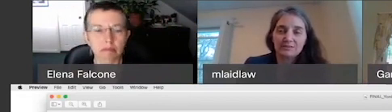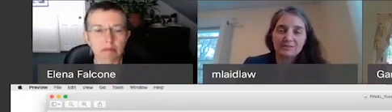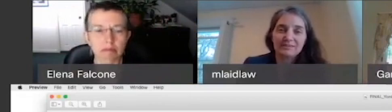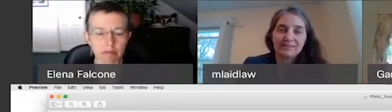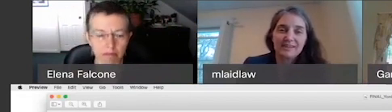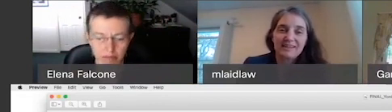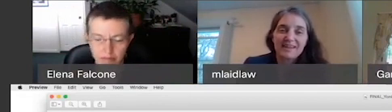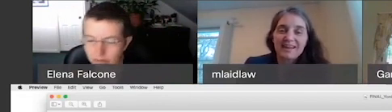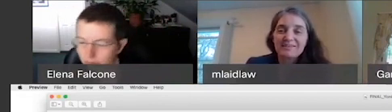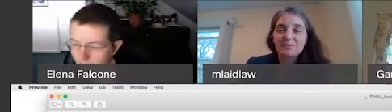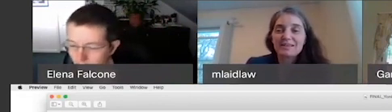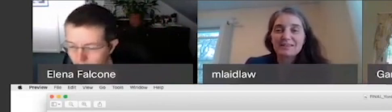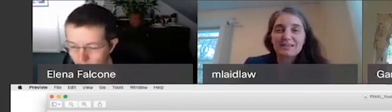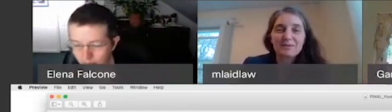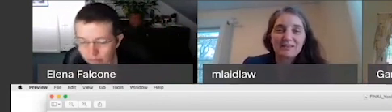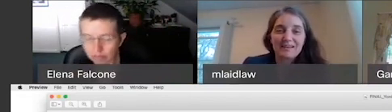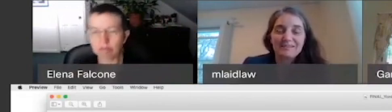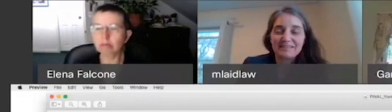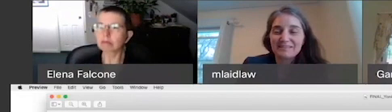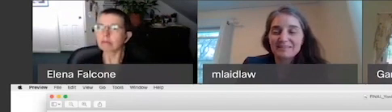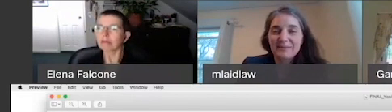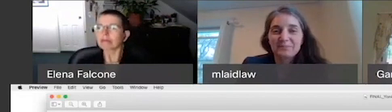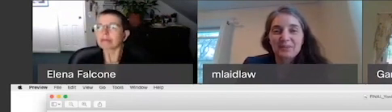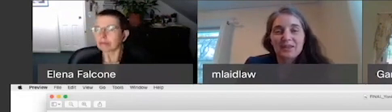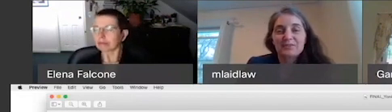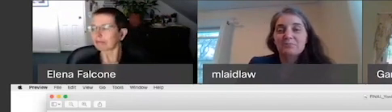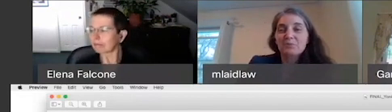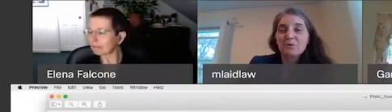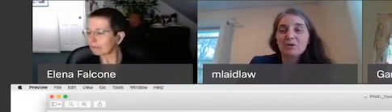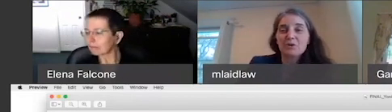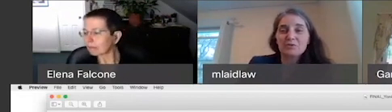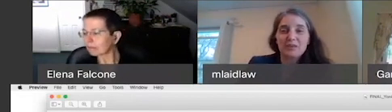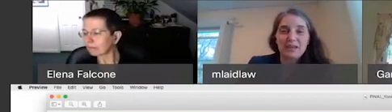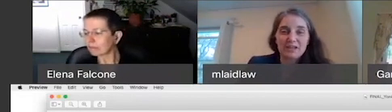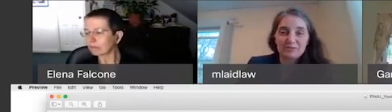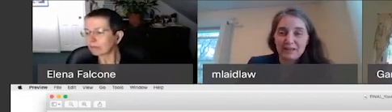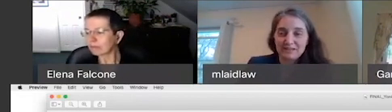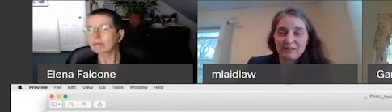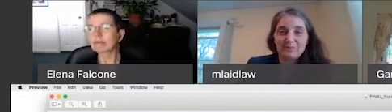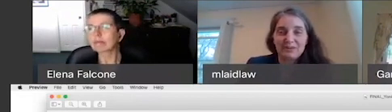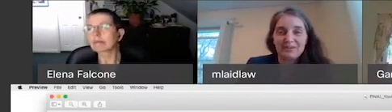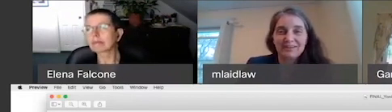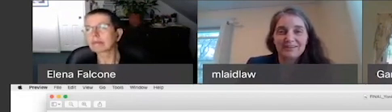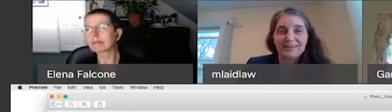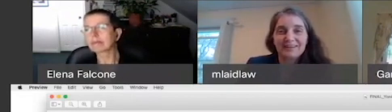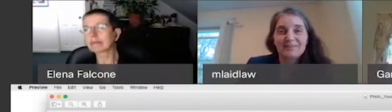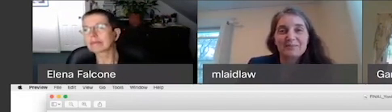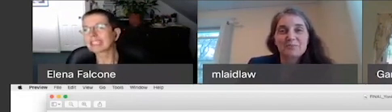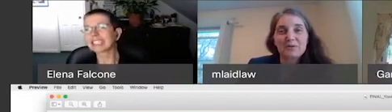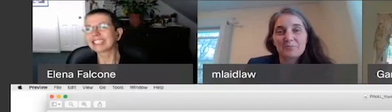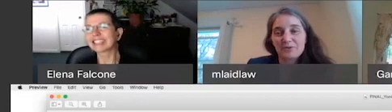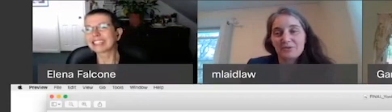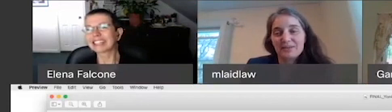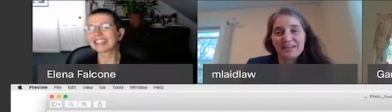us. And then what I say to my clients is, the more over the age of 18 we are, the